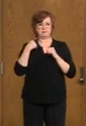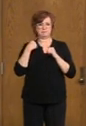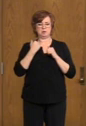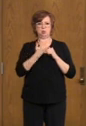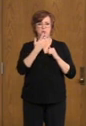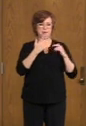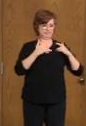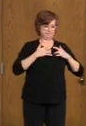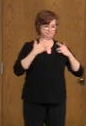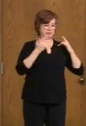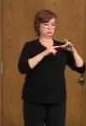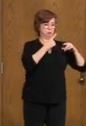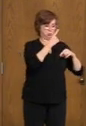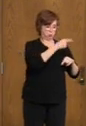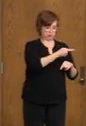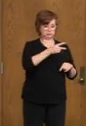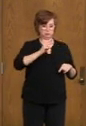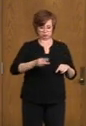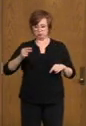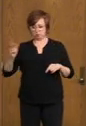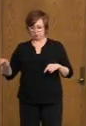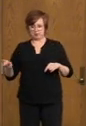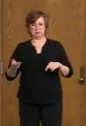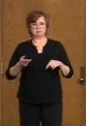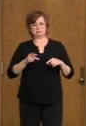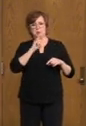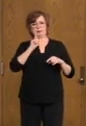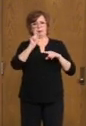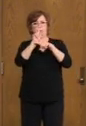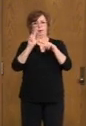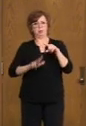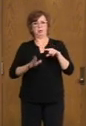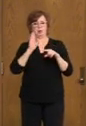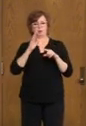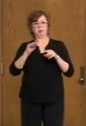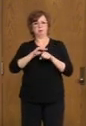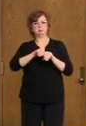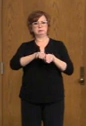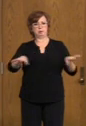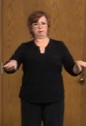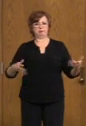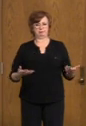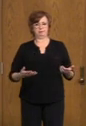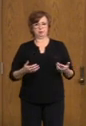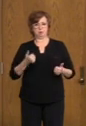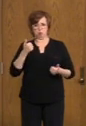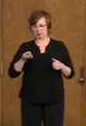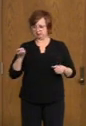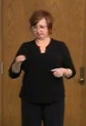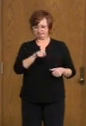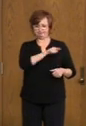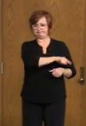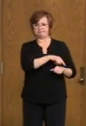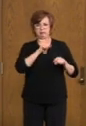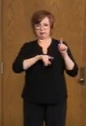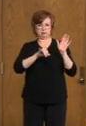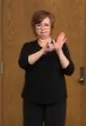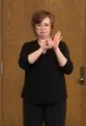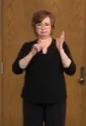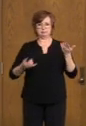dilemma, and I think we need to be very cautious of any gatherings, pay our respects virtually as much as possible,